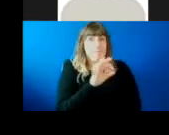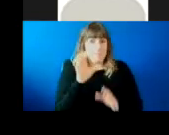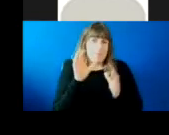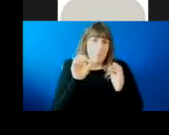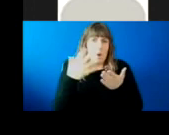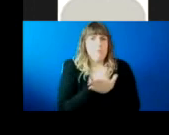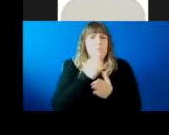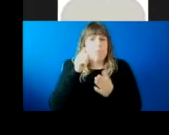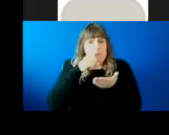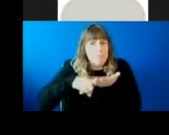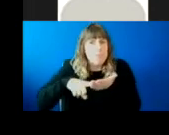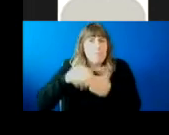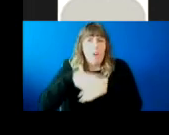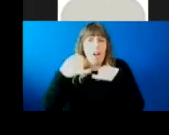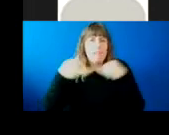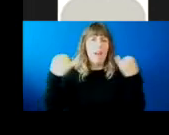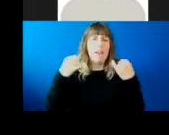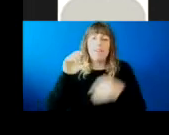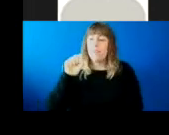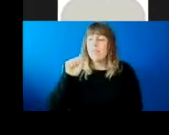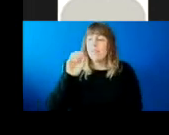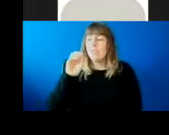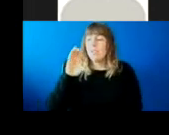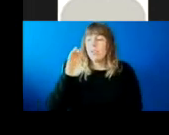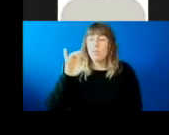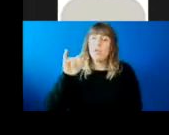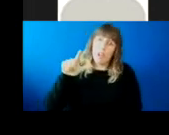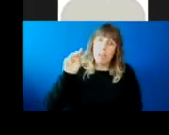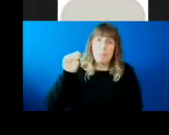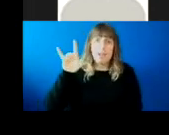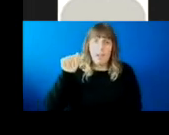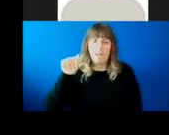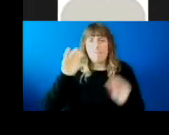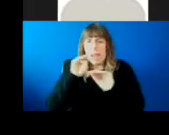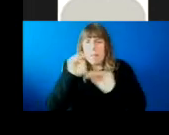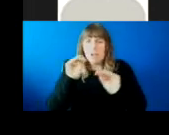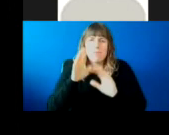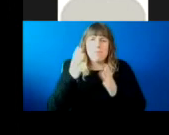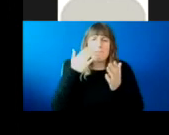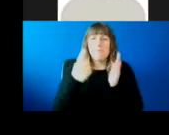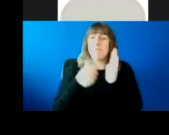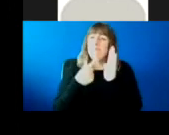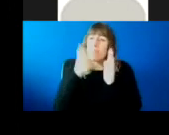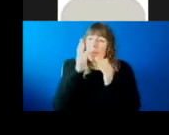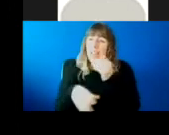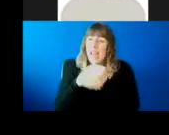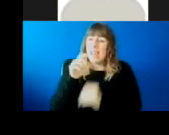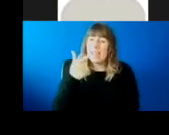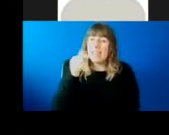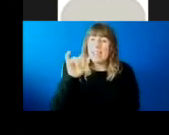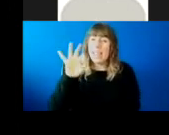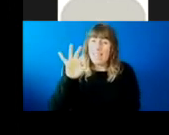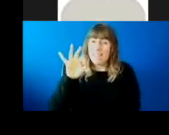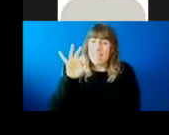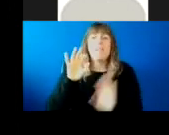like social animation for social media, and see if there's a little tool that just does like the little and the Giphies and stuff. Yeah. Okay,